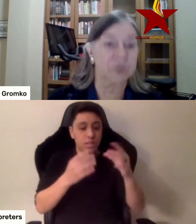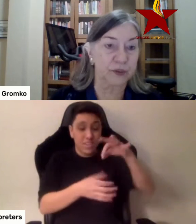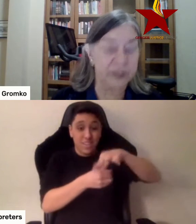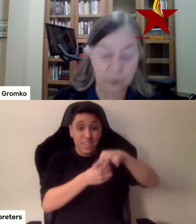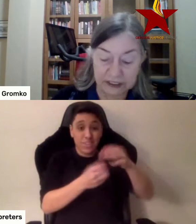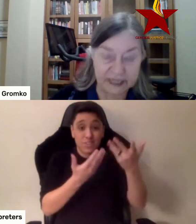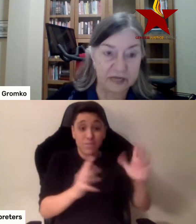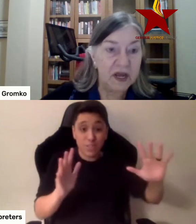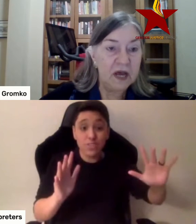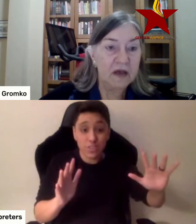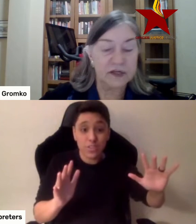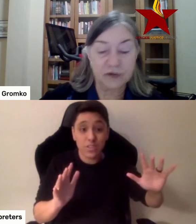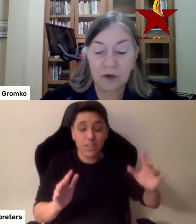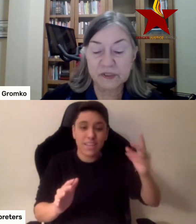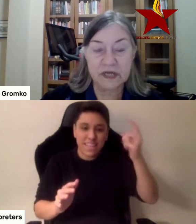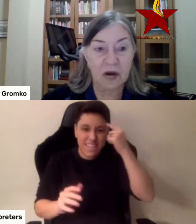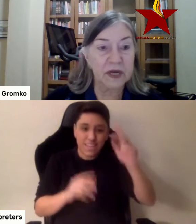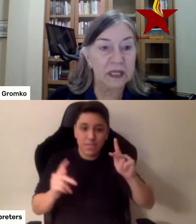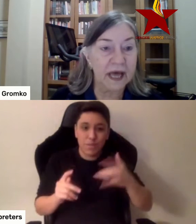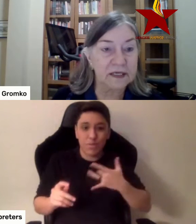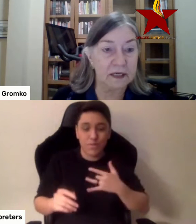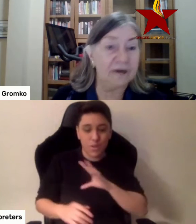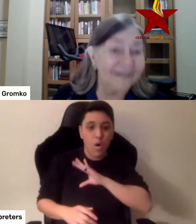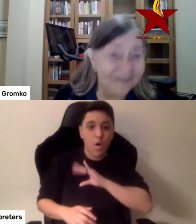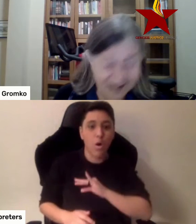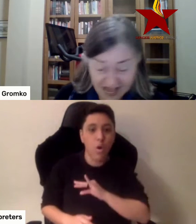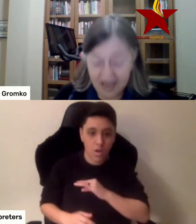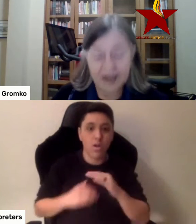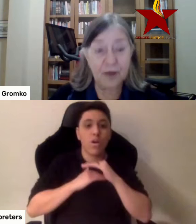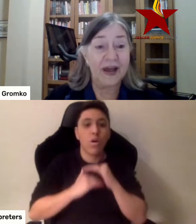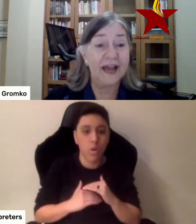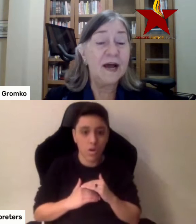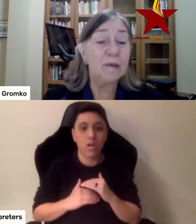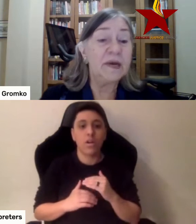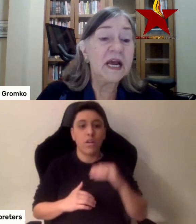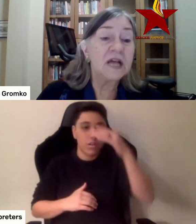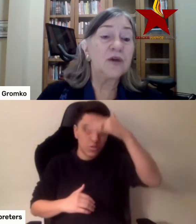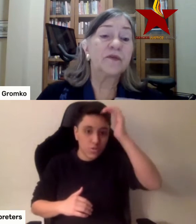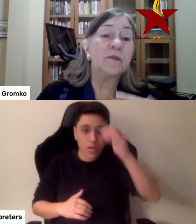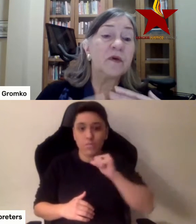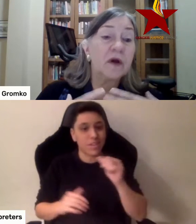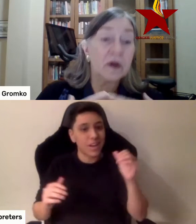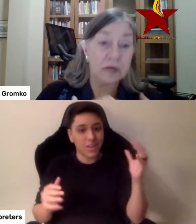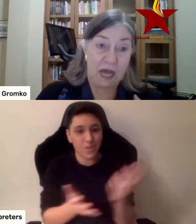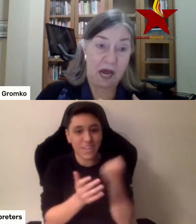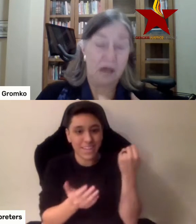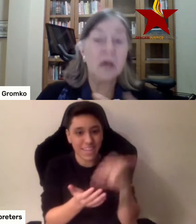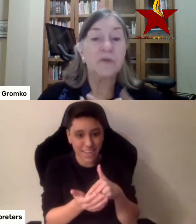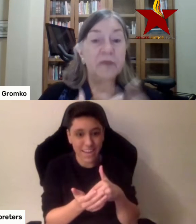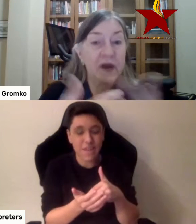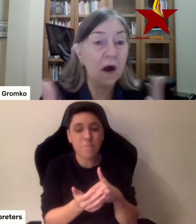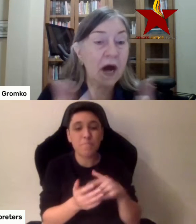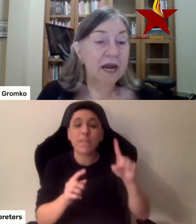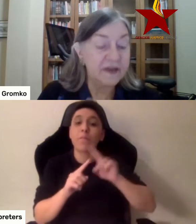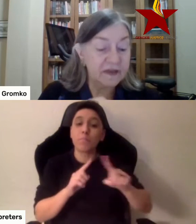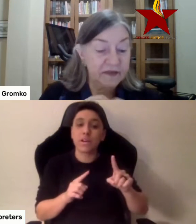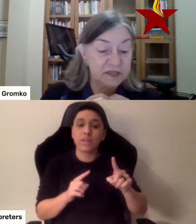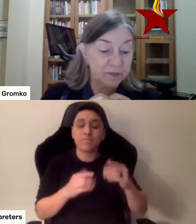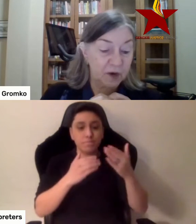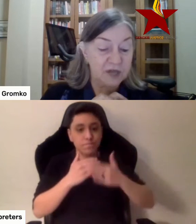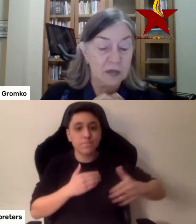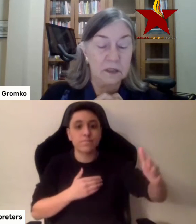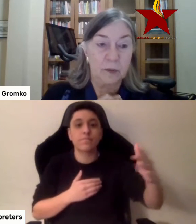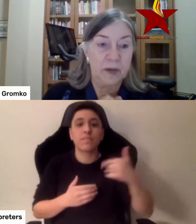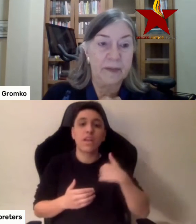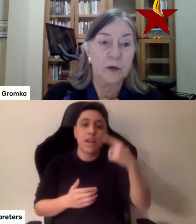everybody that I was really relieved that Trump was not reelected. Anyway, but from there on, I think that